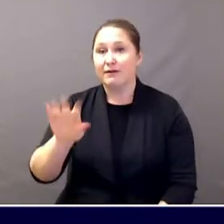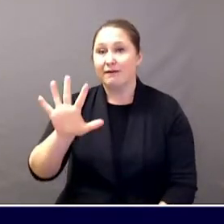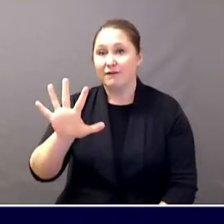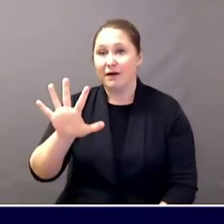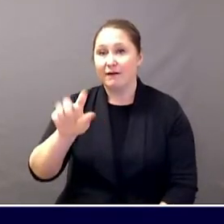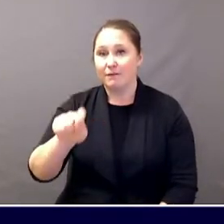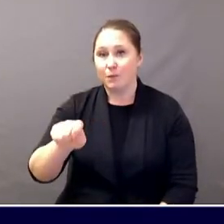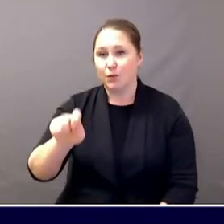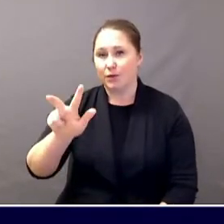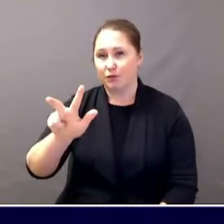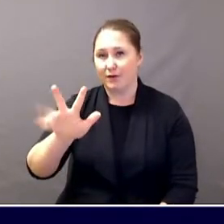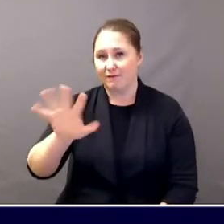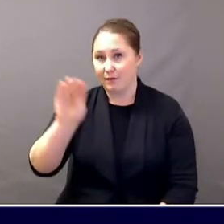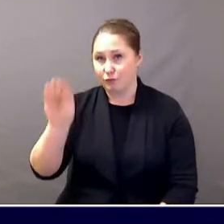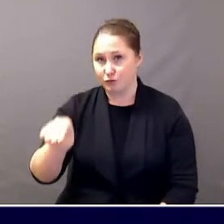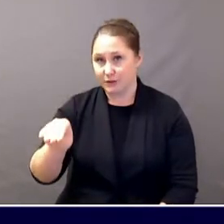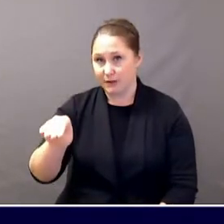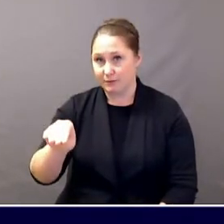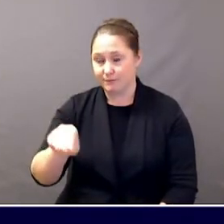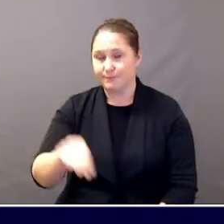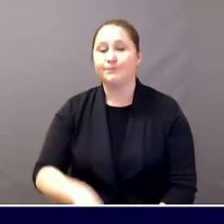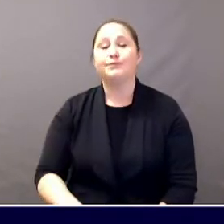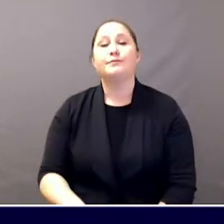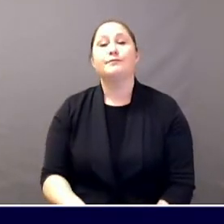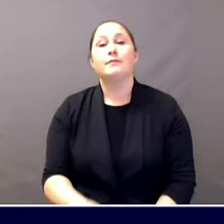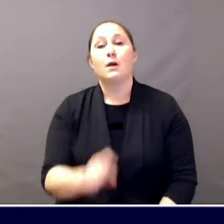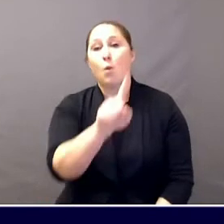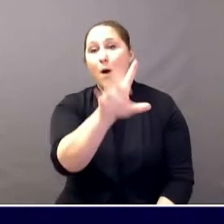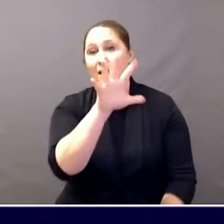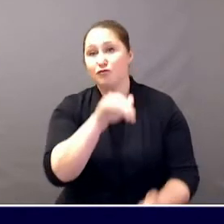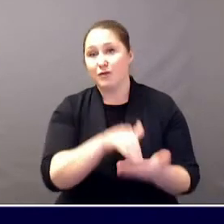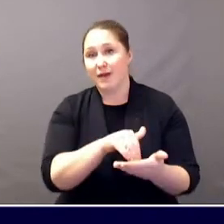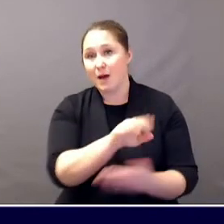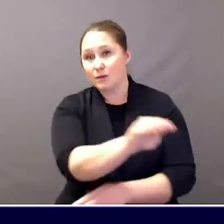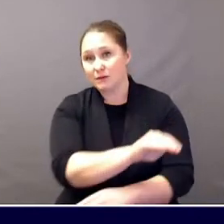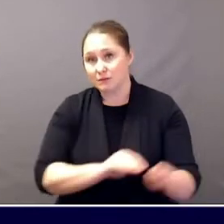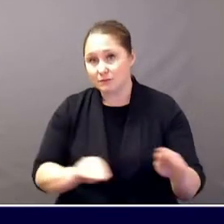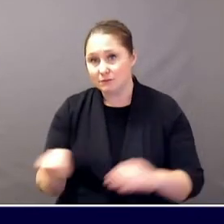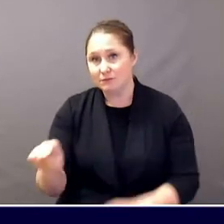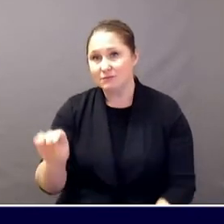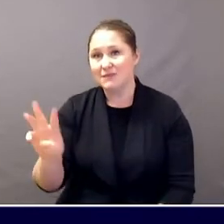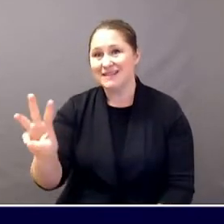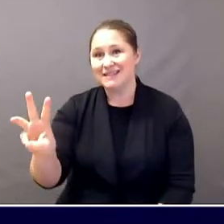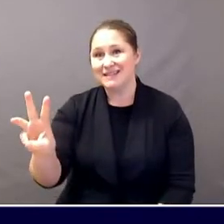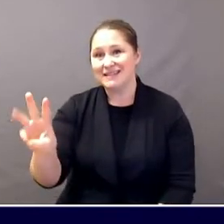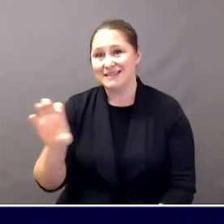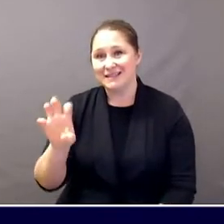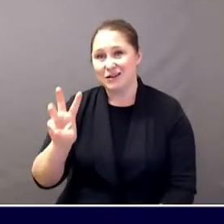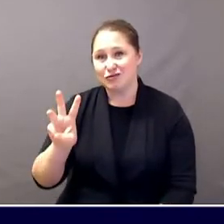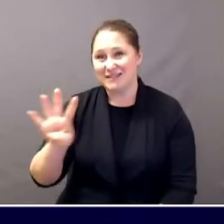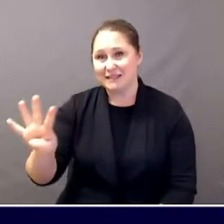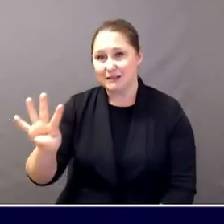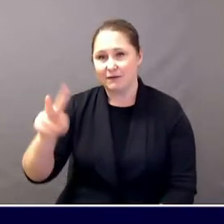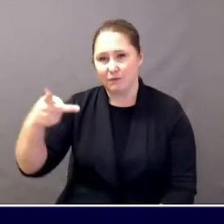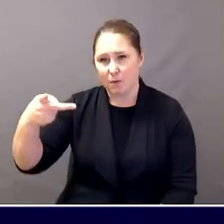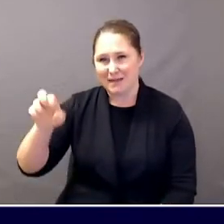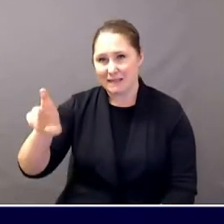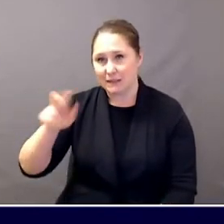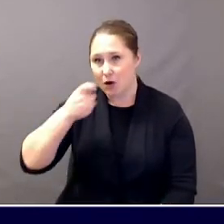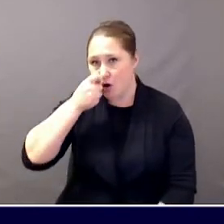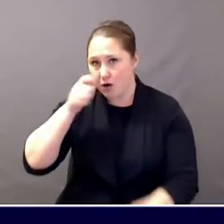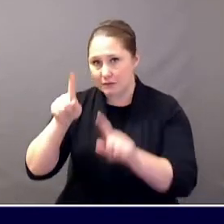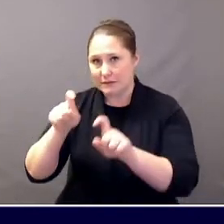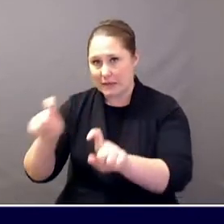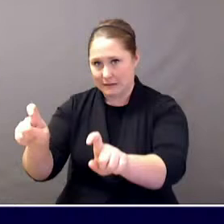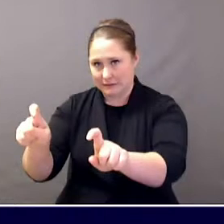5.35%. And the PCR testing volume now stands at 664 tests per